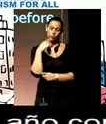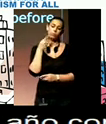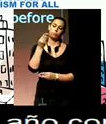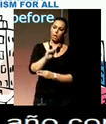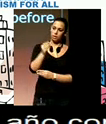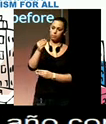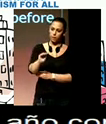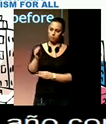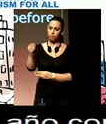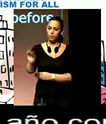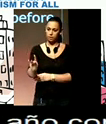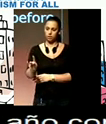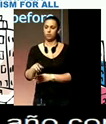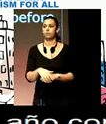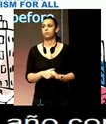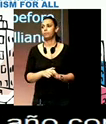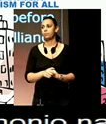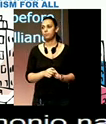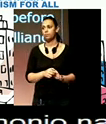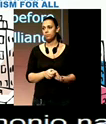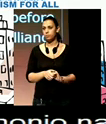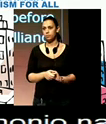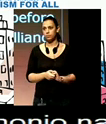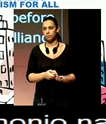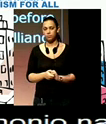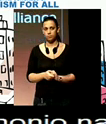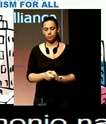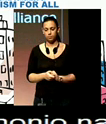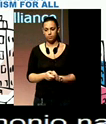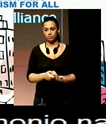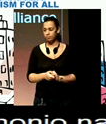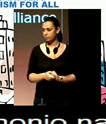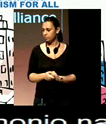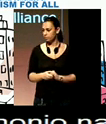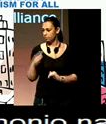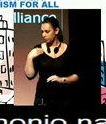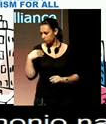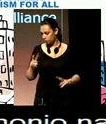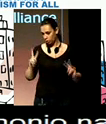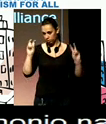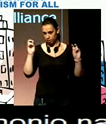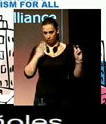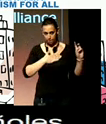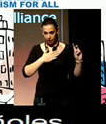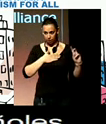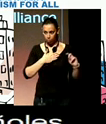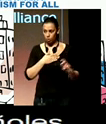with the national heritage, we will include 1 or 2 royal